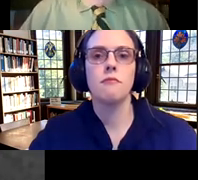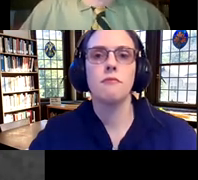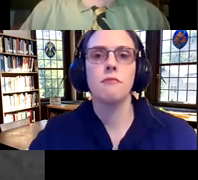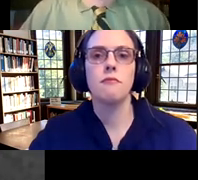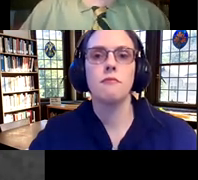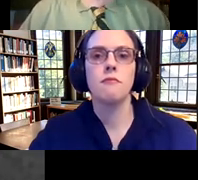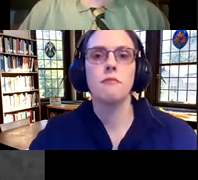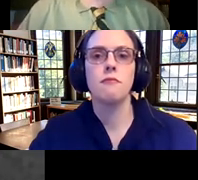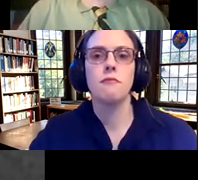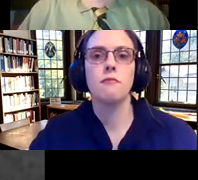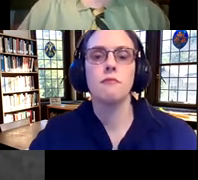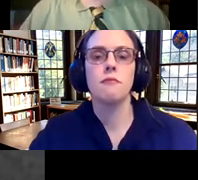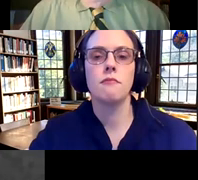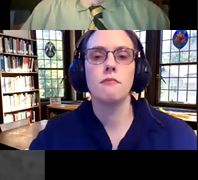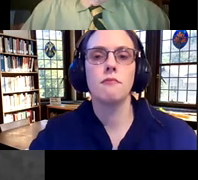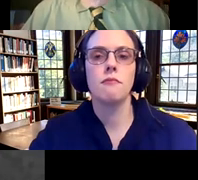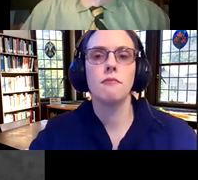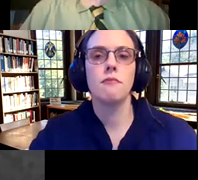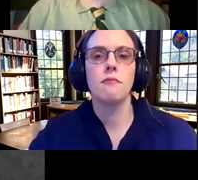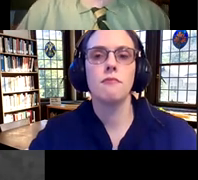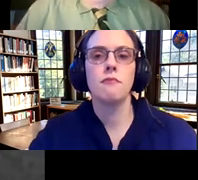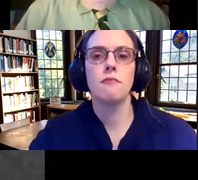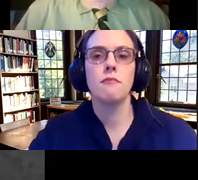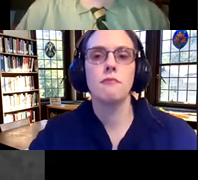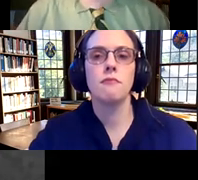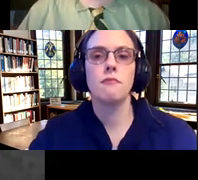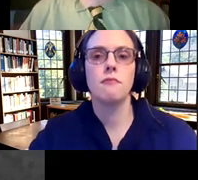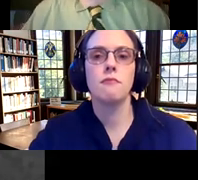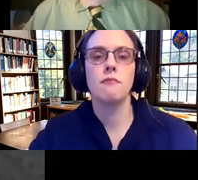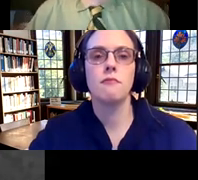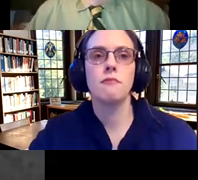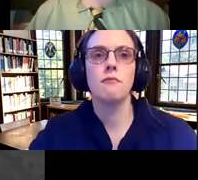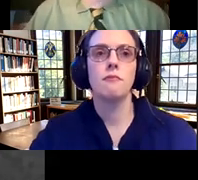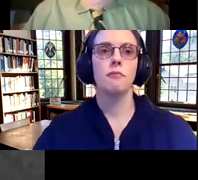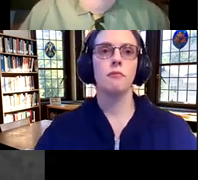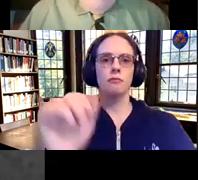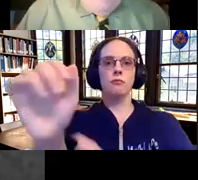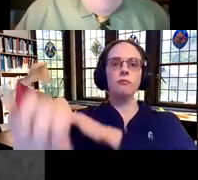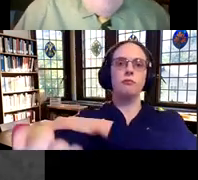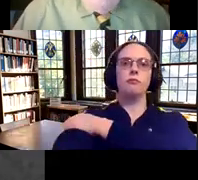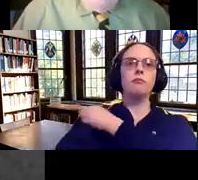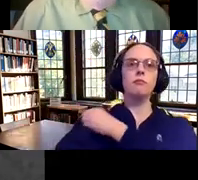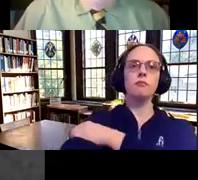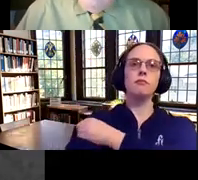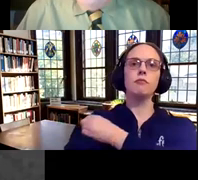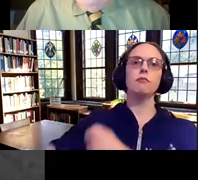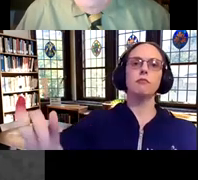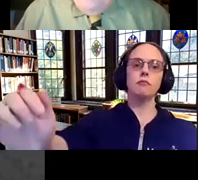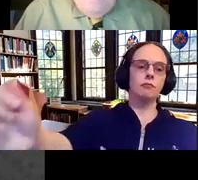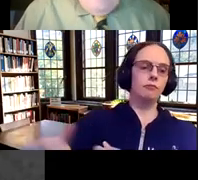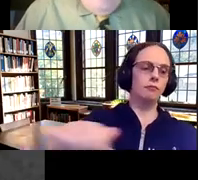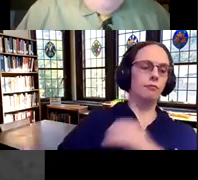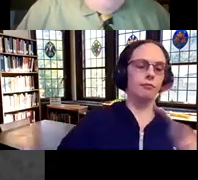degrees, and they thought a couple hundred thousand might go to college. Instead, 10 times that many went.